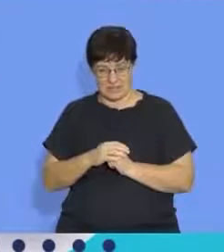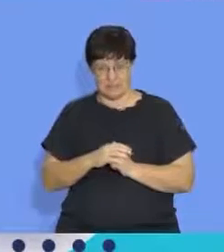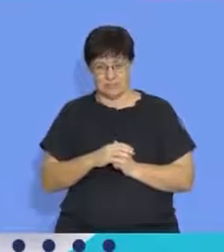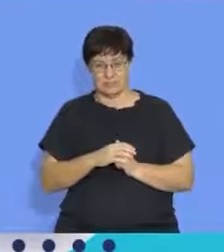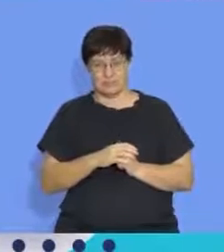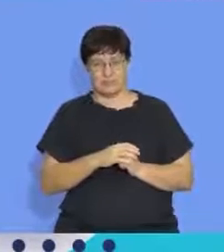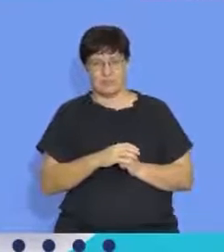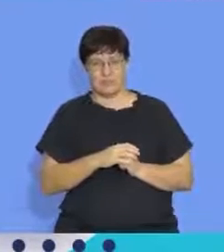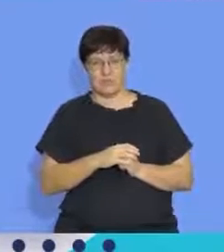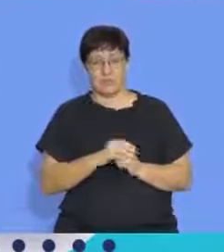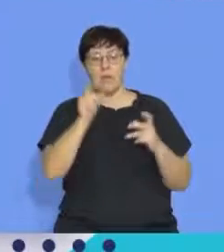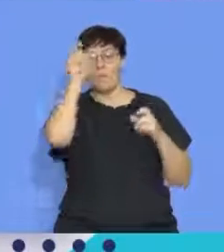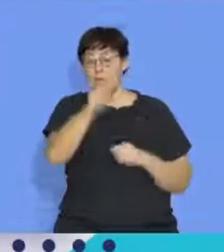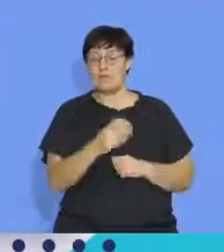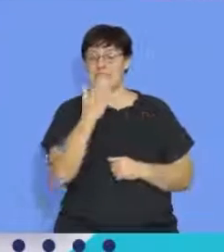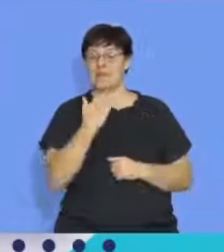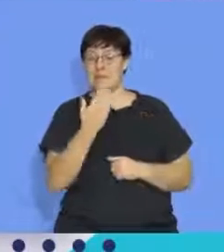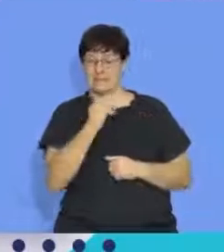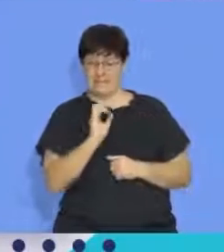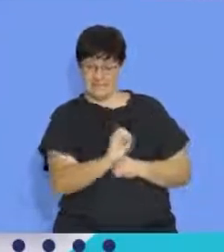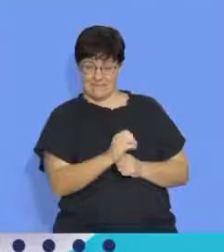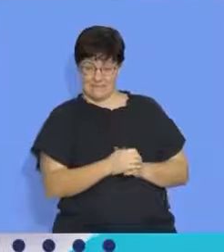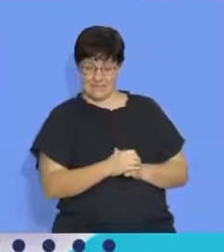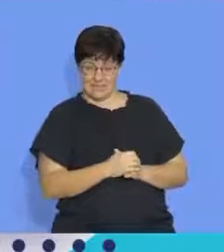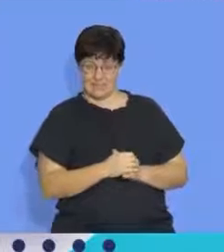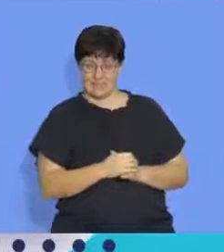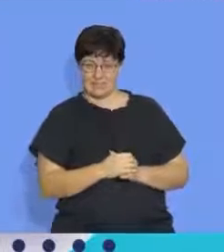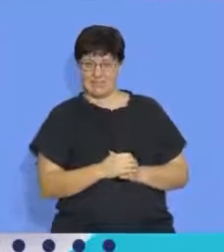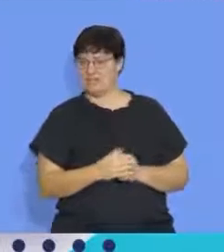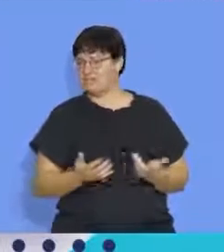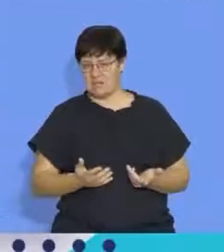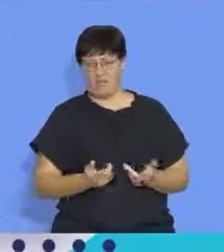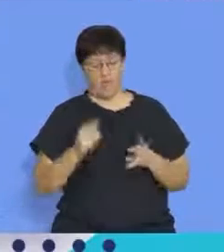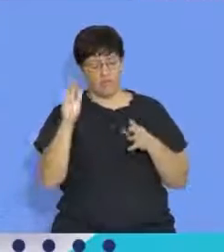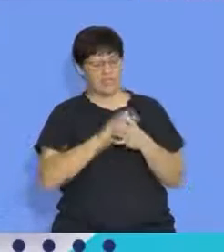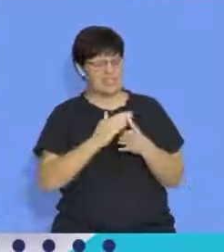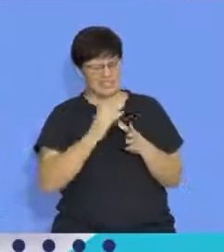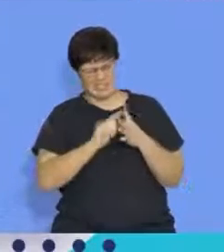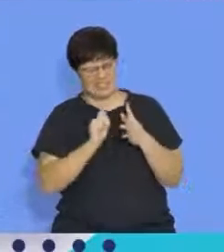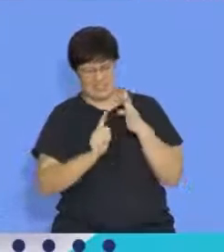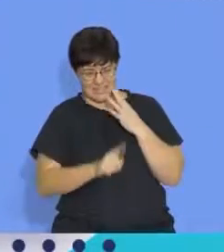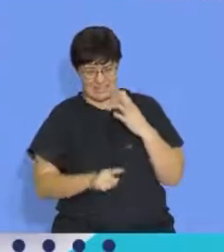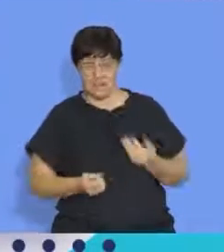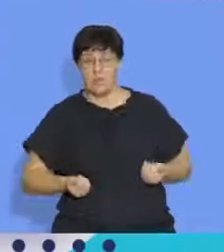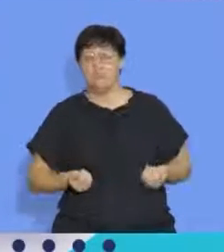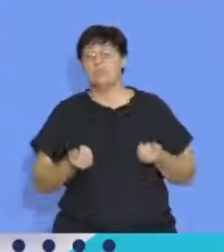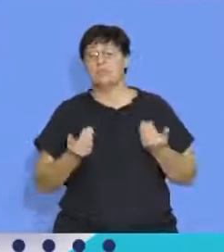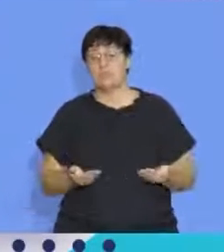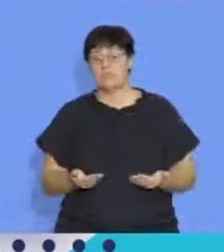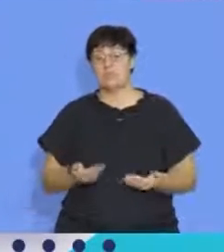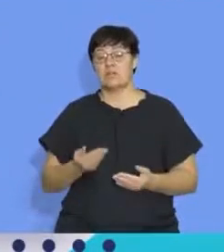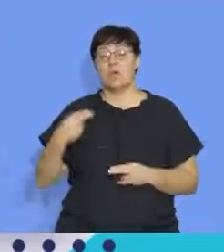are diabetics, for some reason, there's lots of reasons, they don't produce the